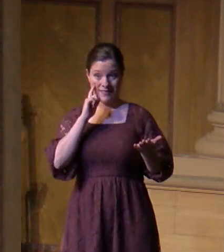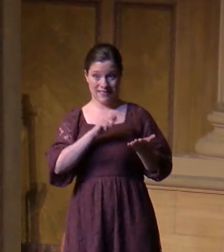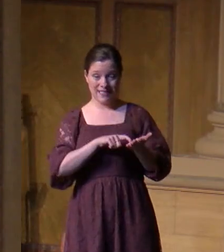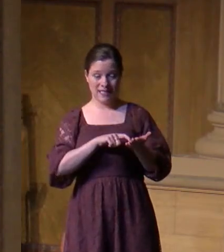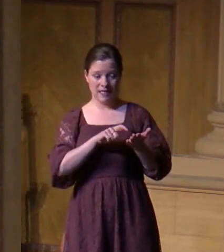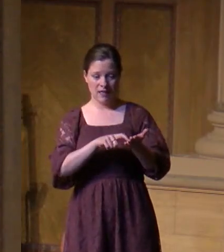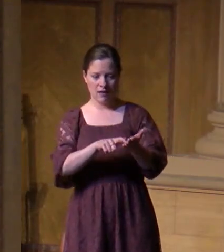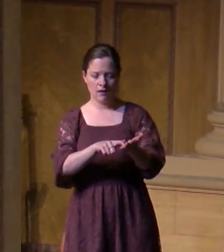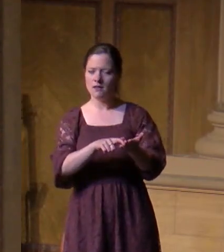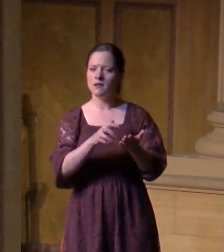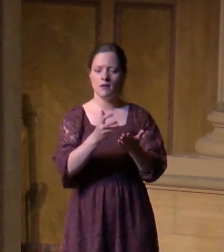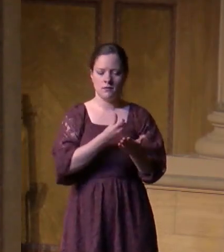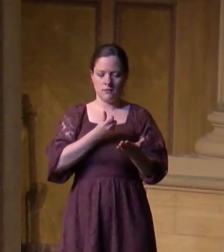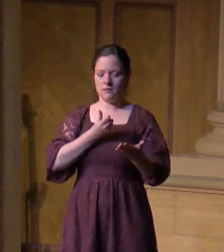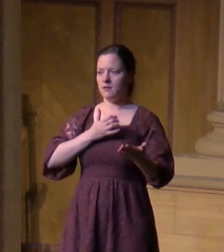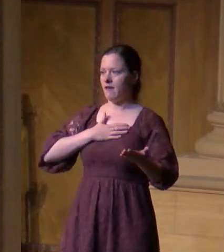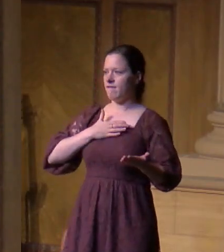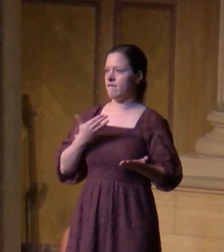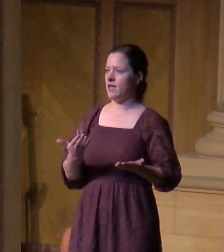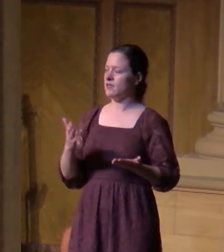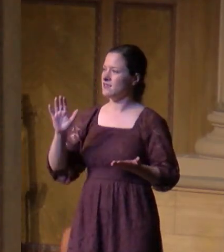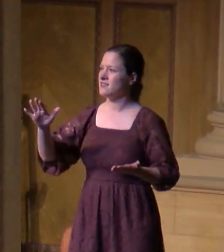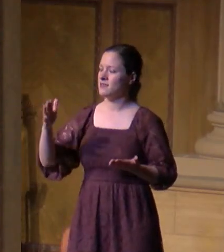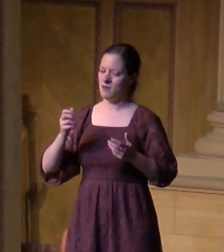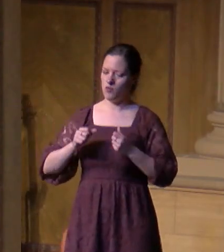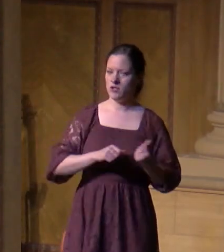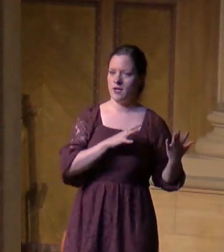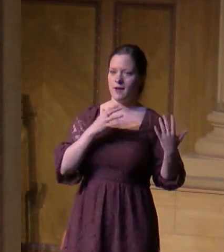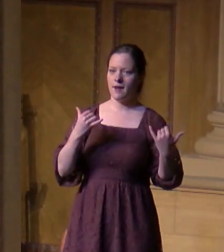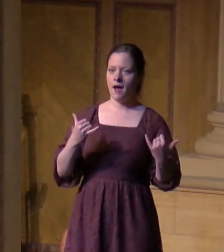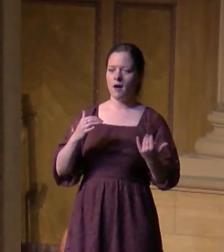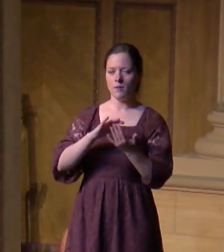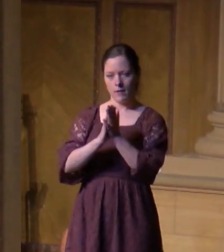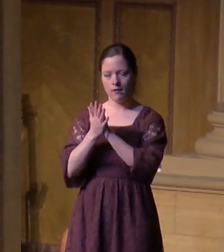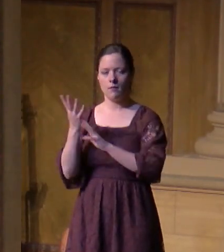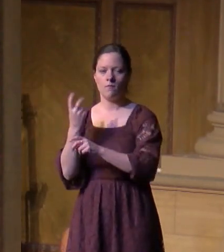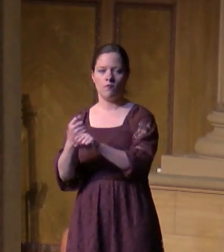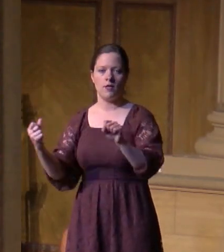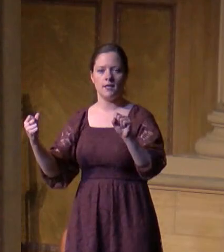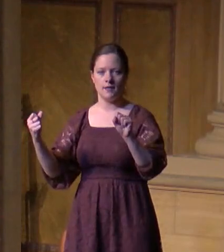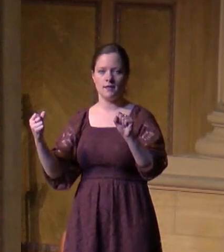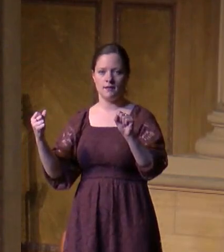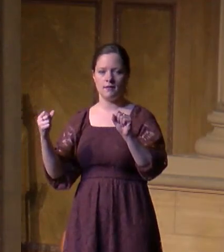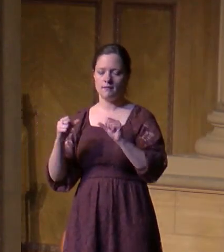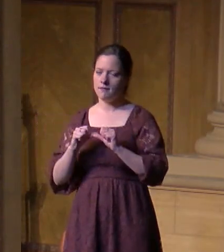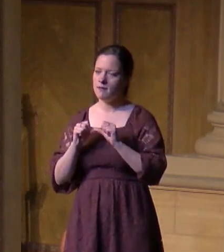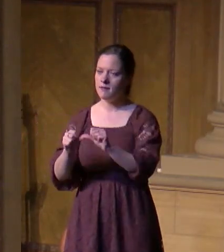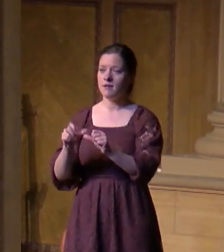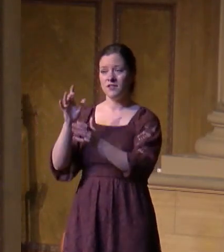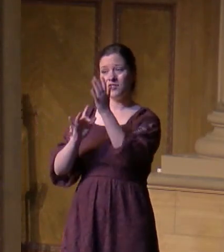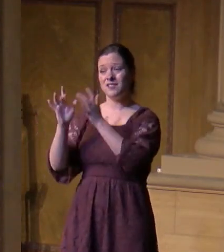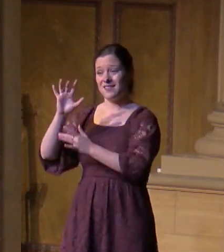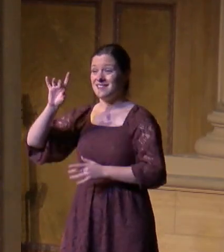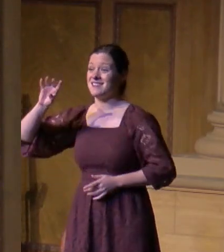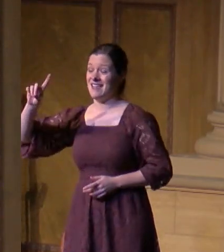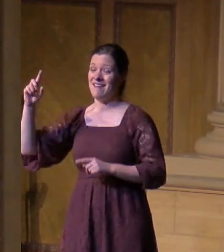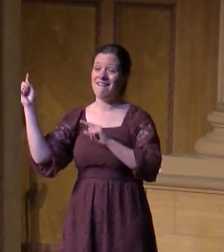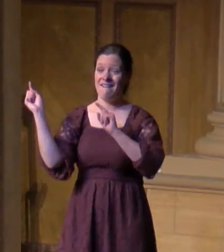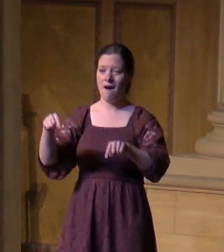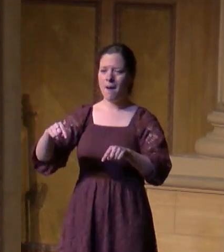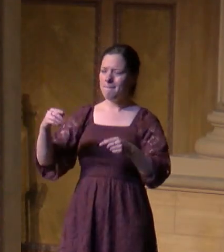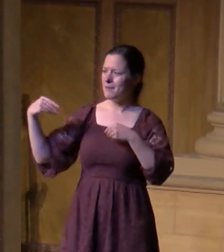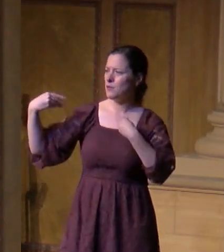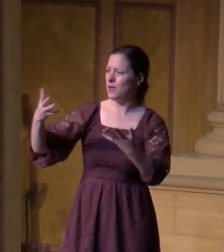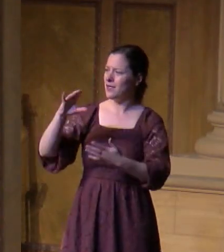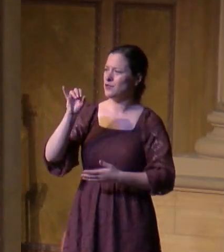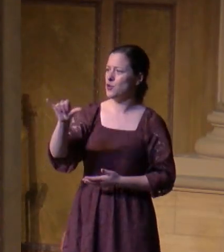we can confess and turn from those things now and be free Jesus really did come to bring joy to the world